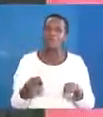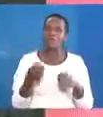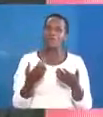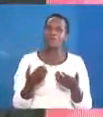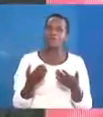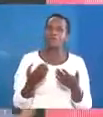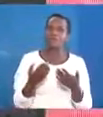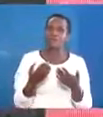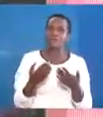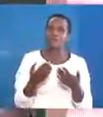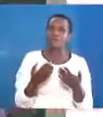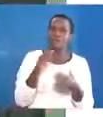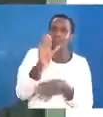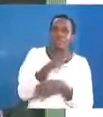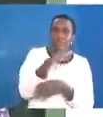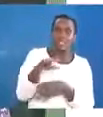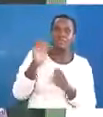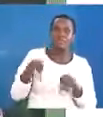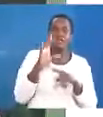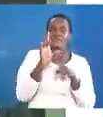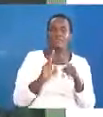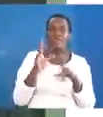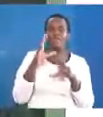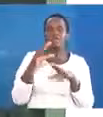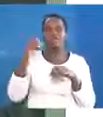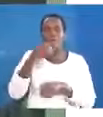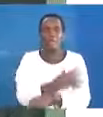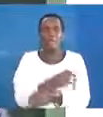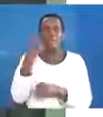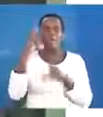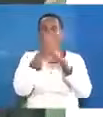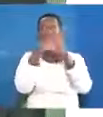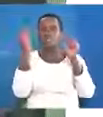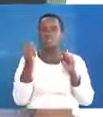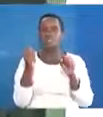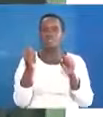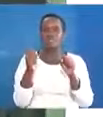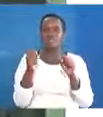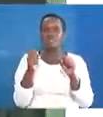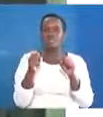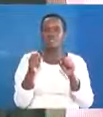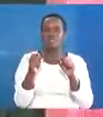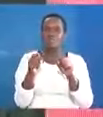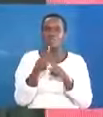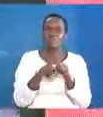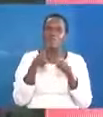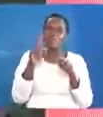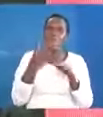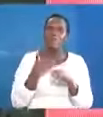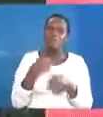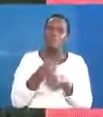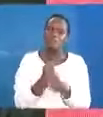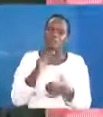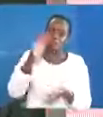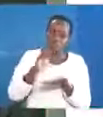that increase the powers of the presidency? It's actually reduced the power of presidency. And the prime